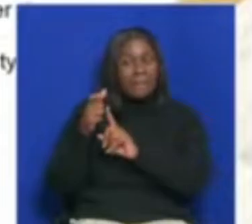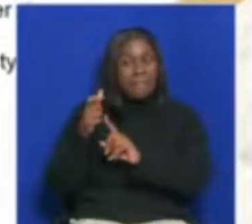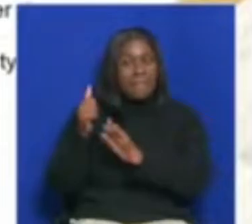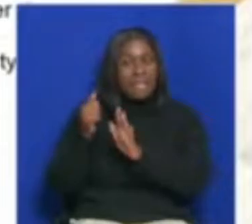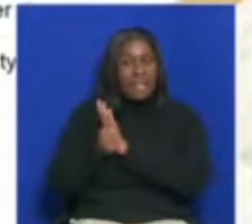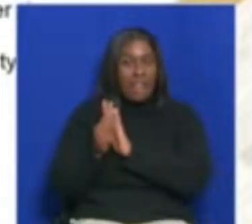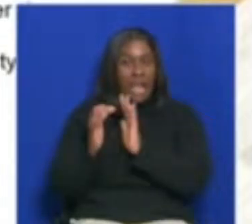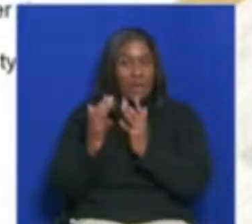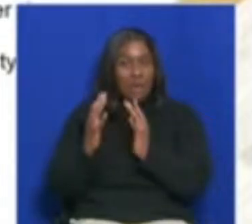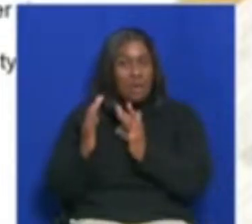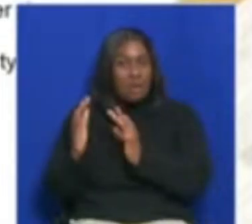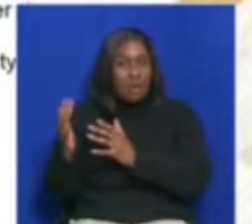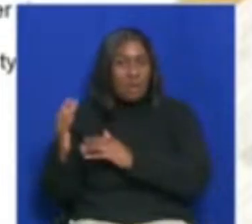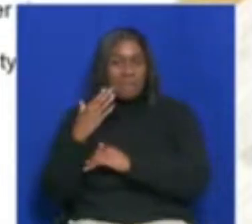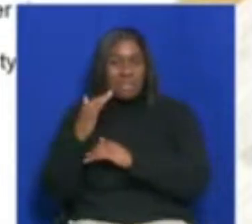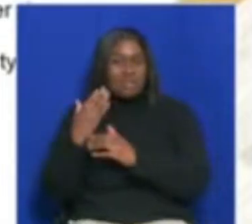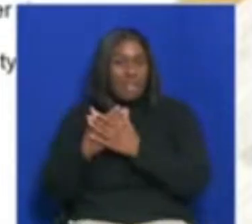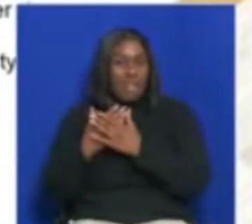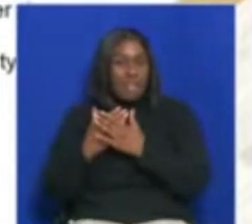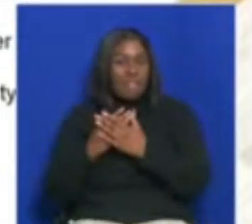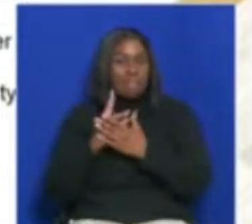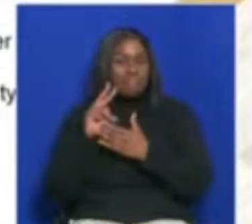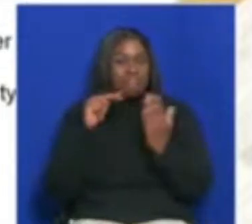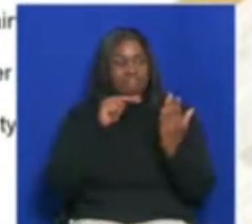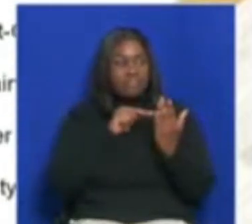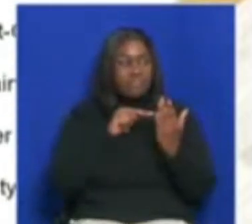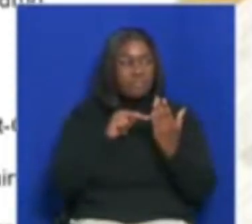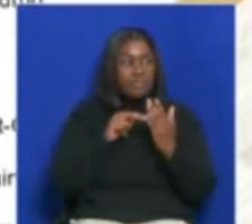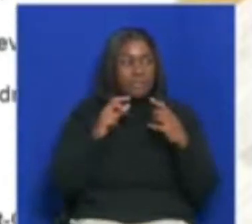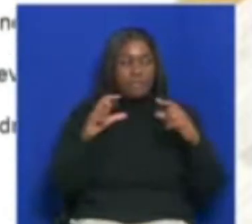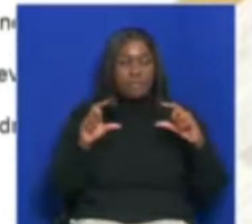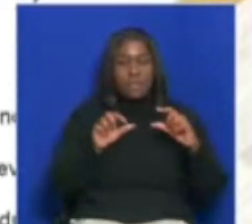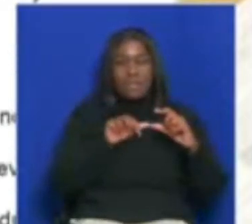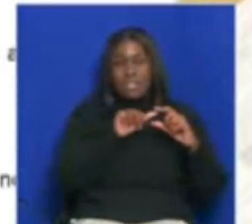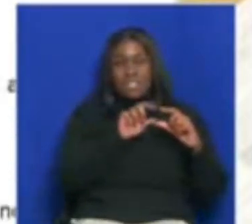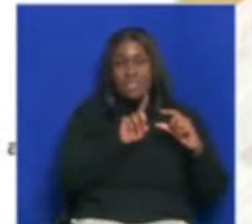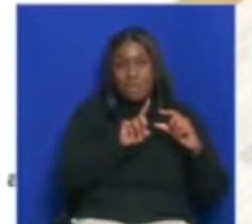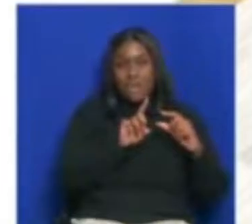paragraph 61 and 62?